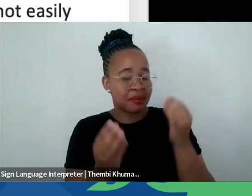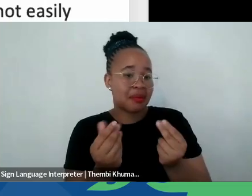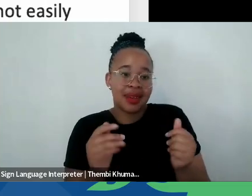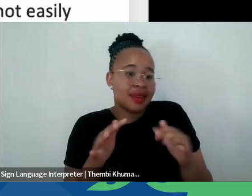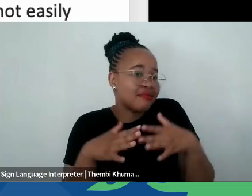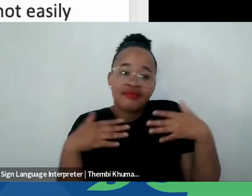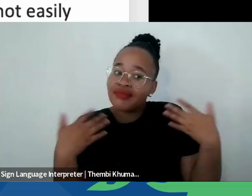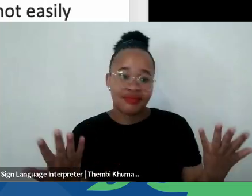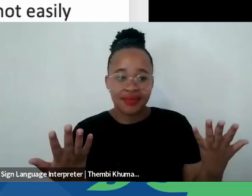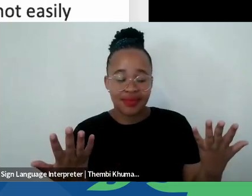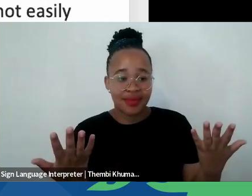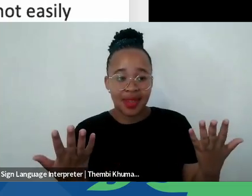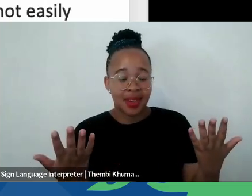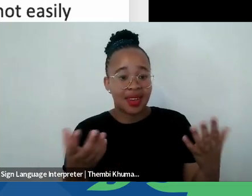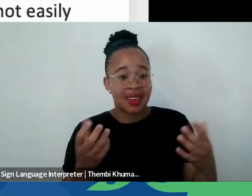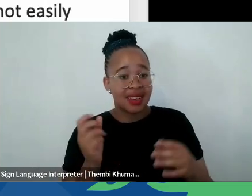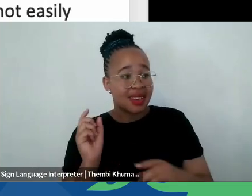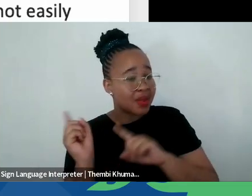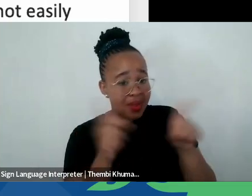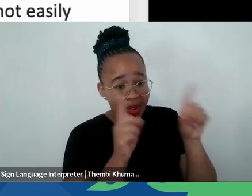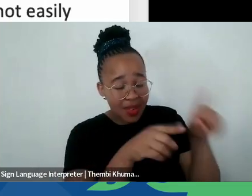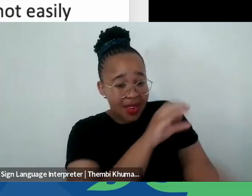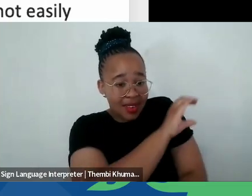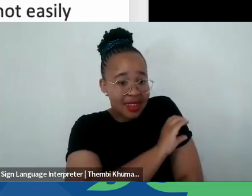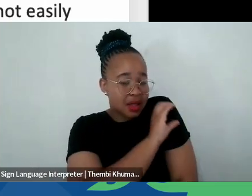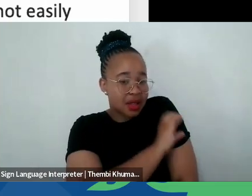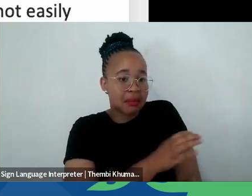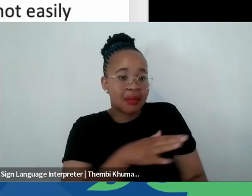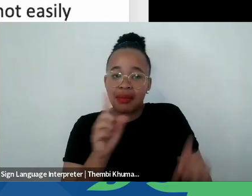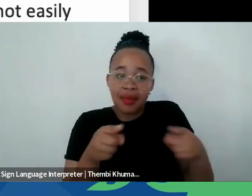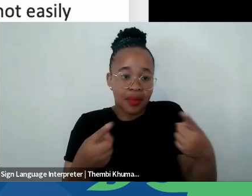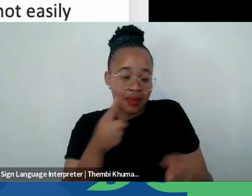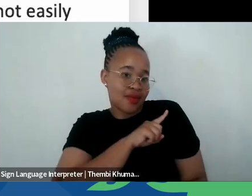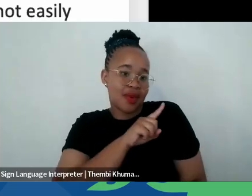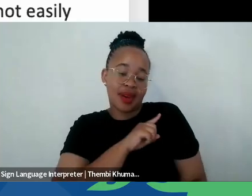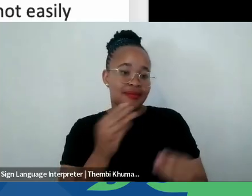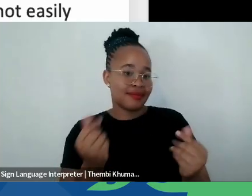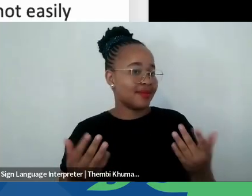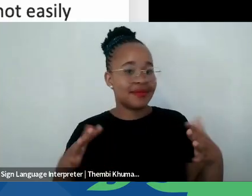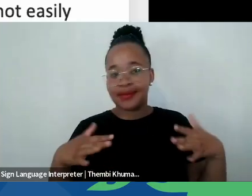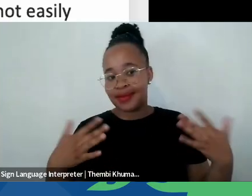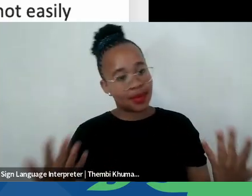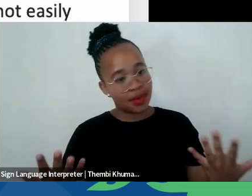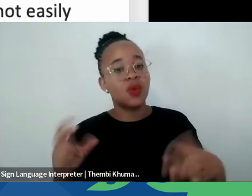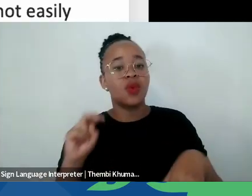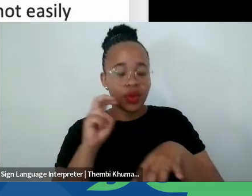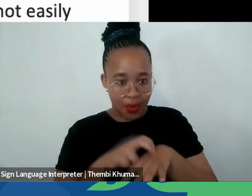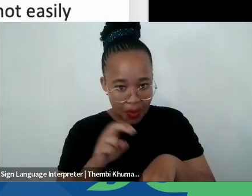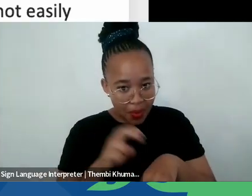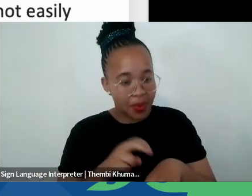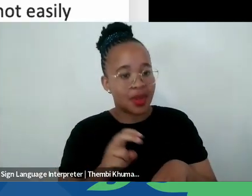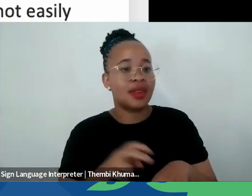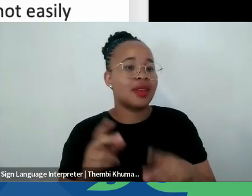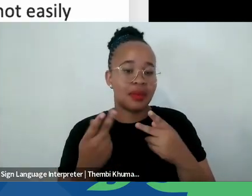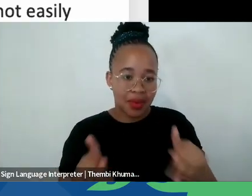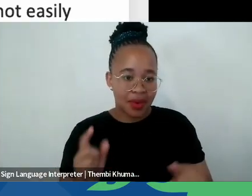to come into a clinic. So you need types of programs that have that level of